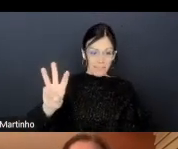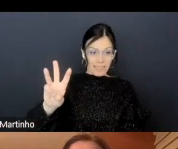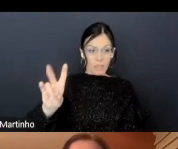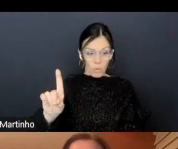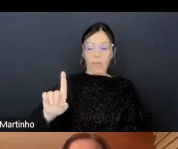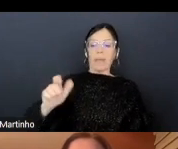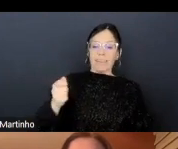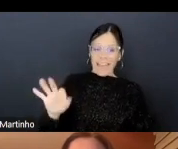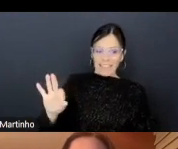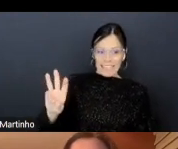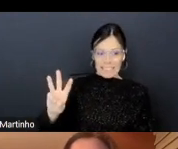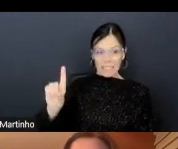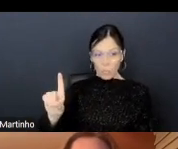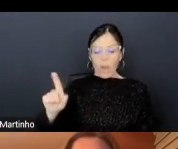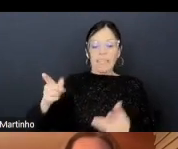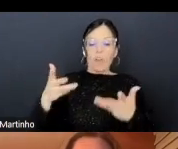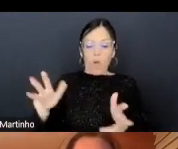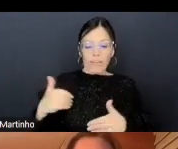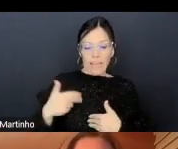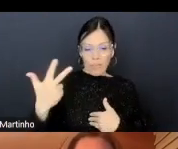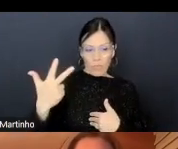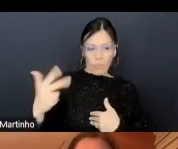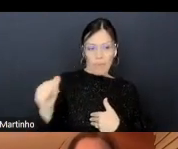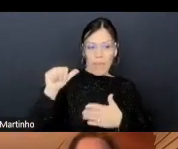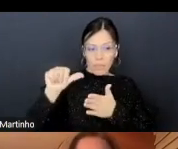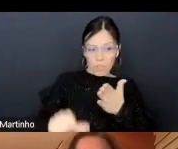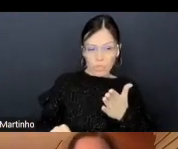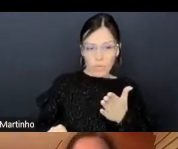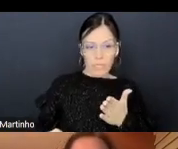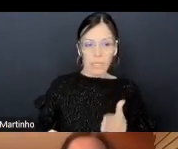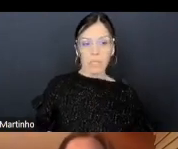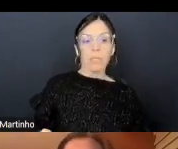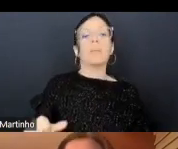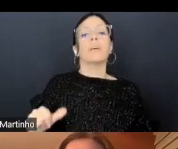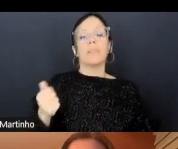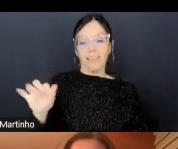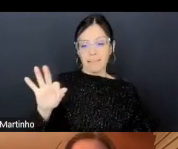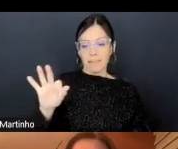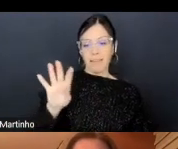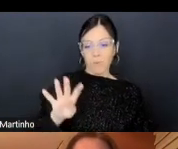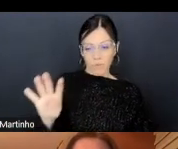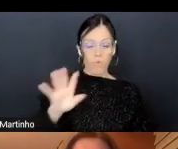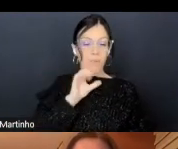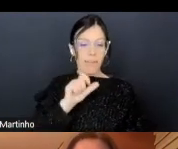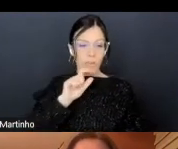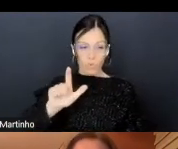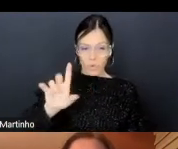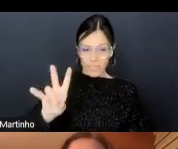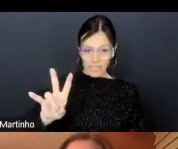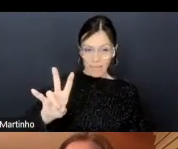had already undergone three back surgeries in 1944 at the age of 27